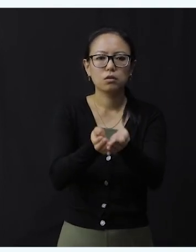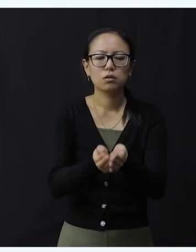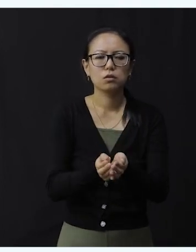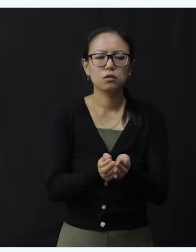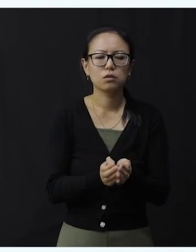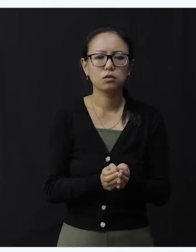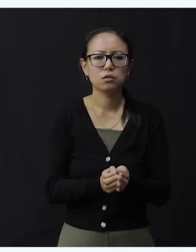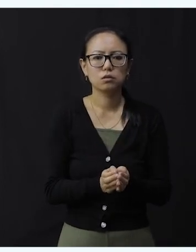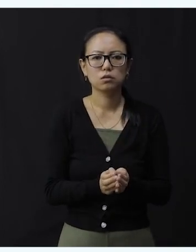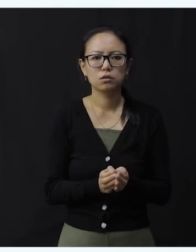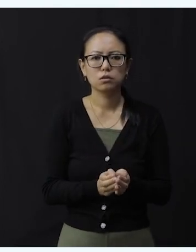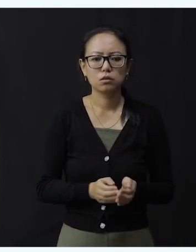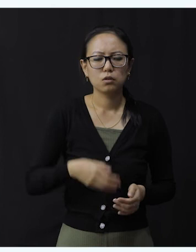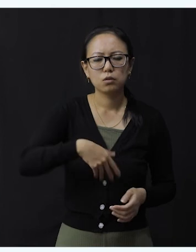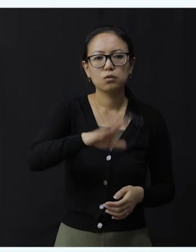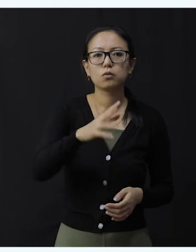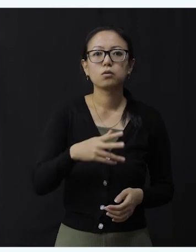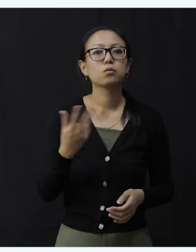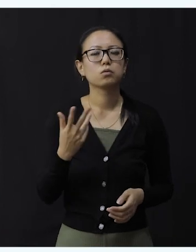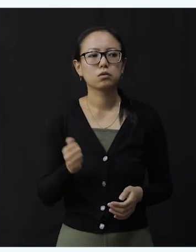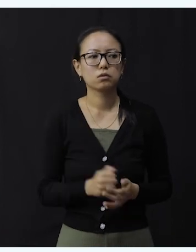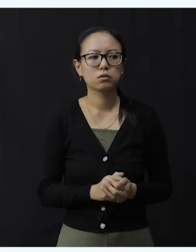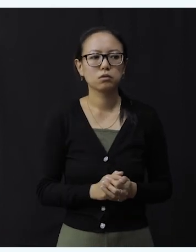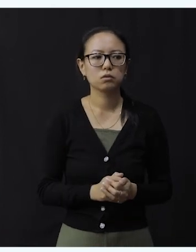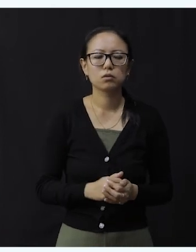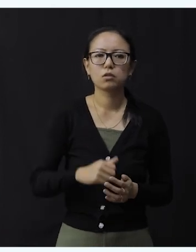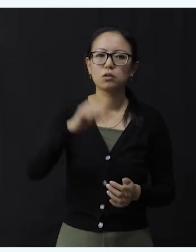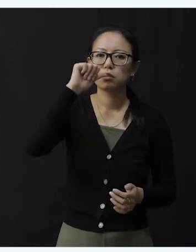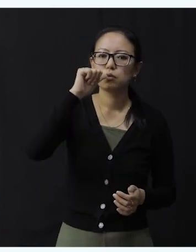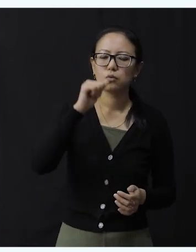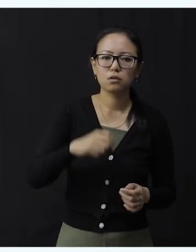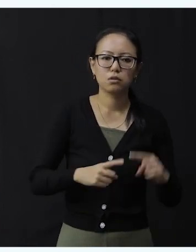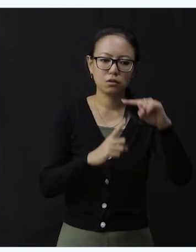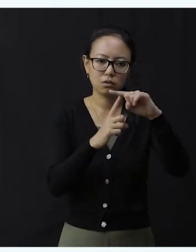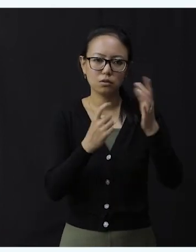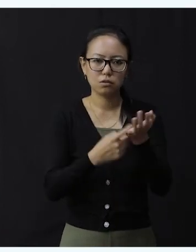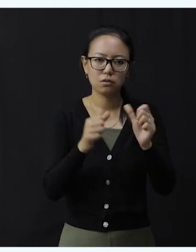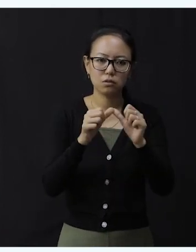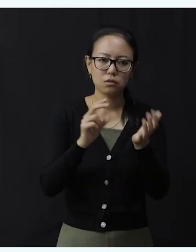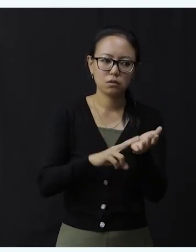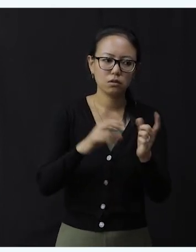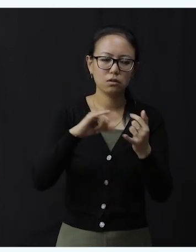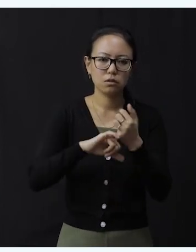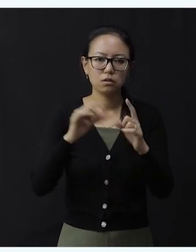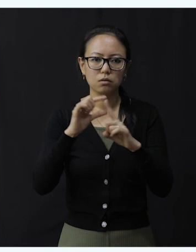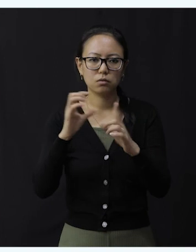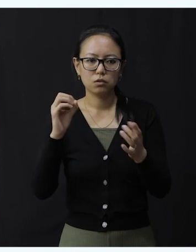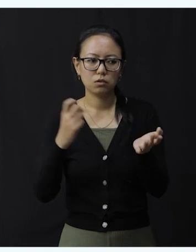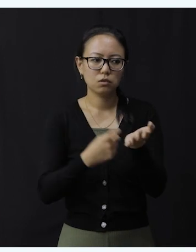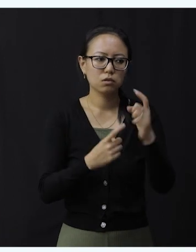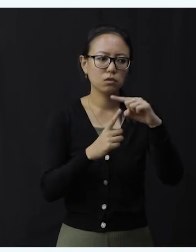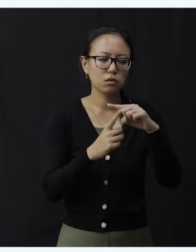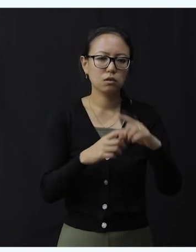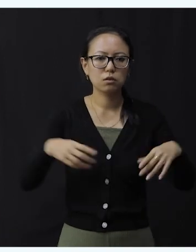a land transport. Next is a rowboat, and the rowboat can be categorized into